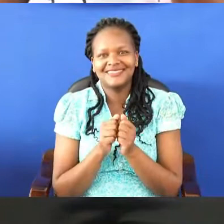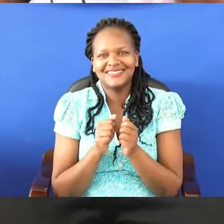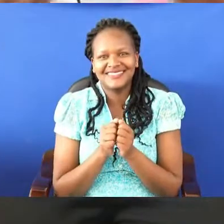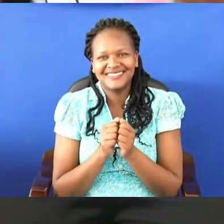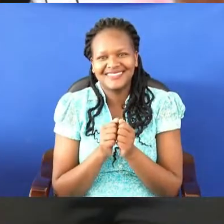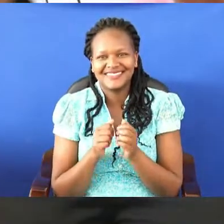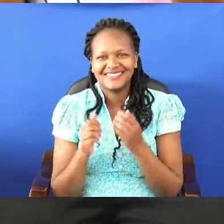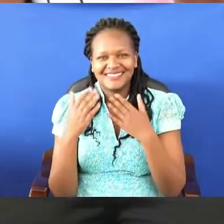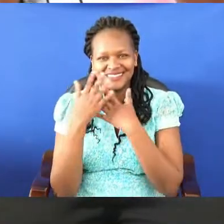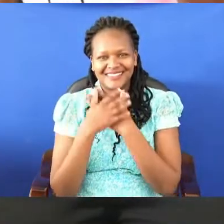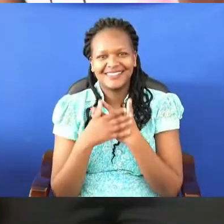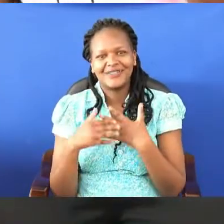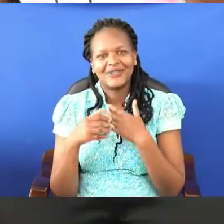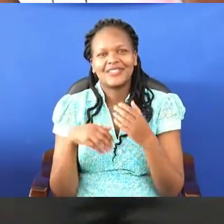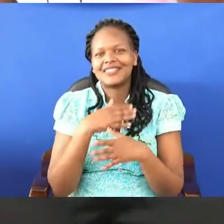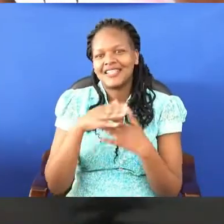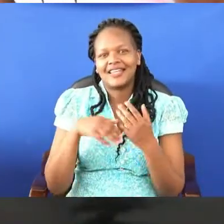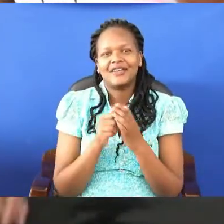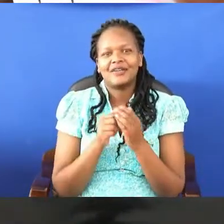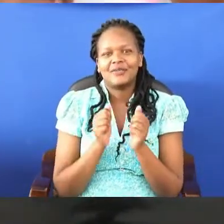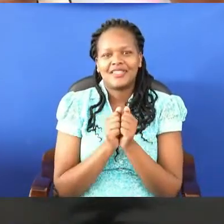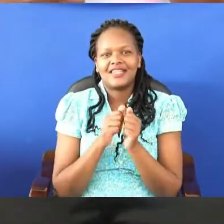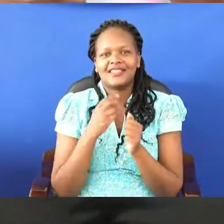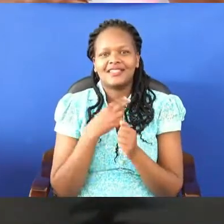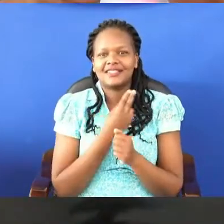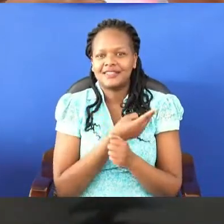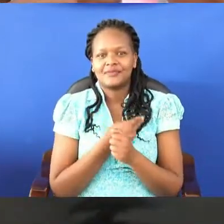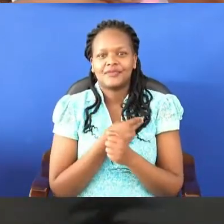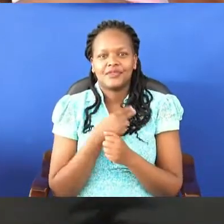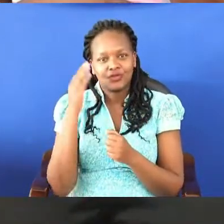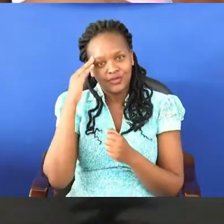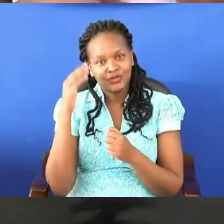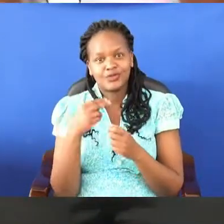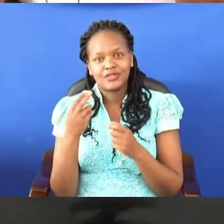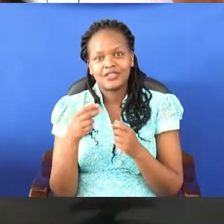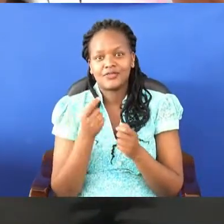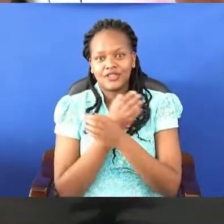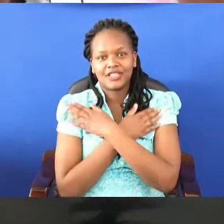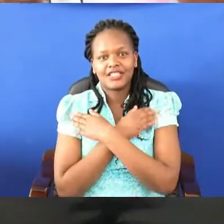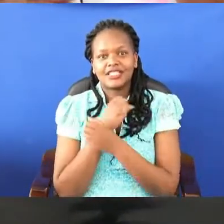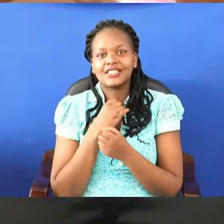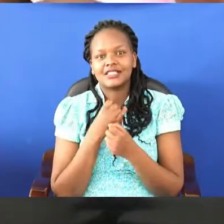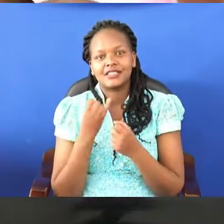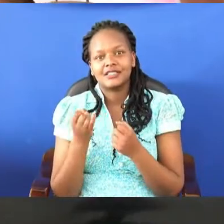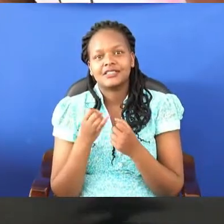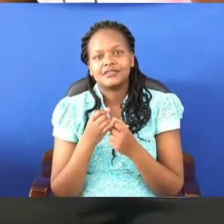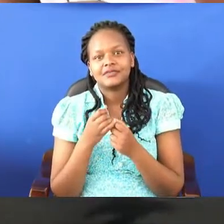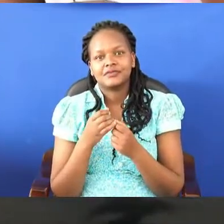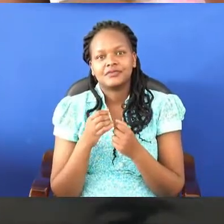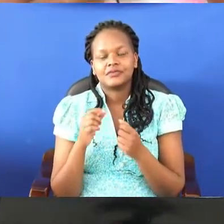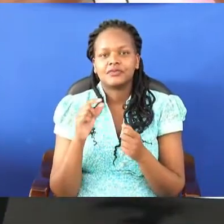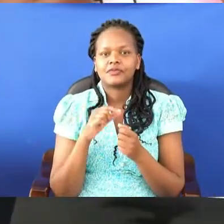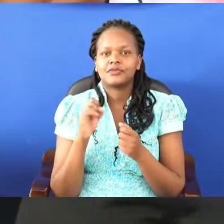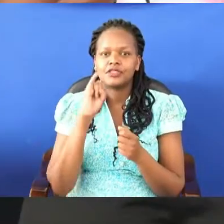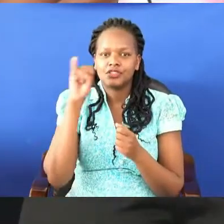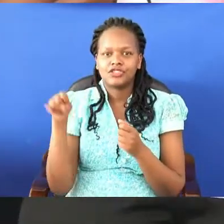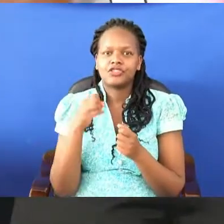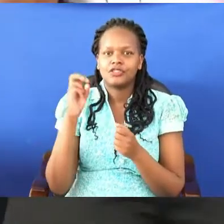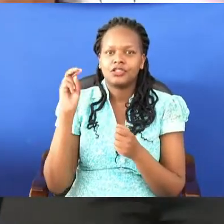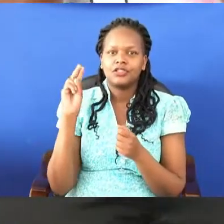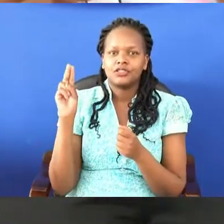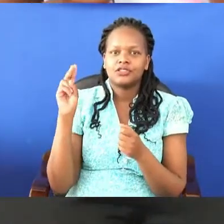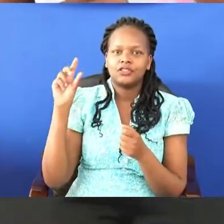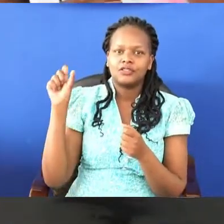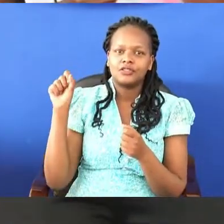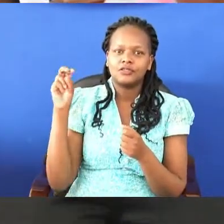night, he is always there with us. Do you know who this friend is? You can find him at John chapter 15, verse 15. And